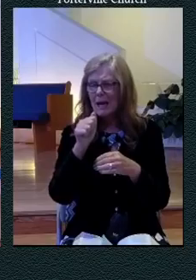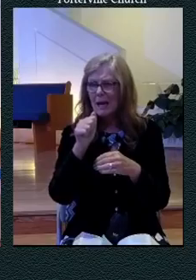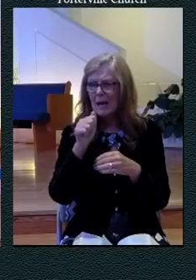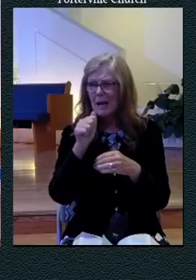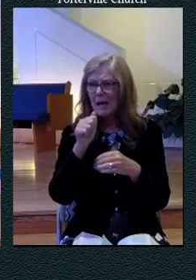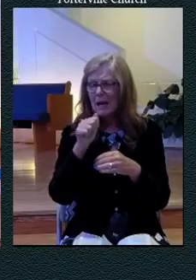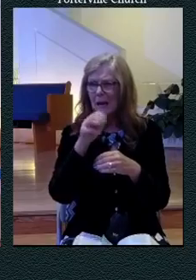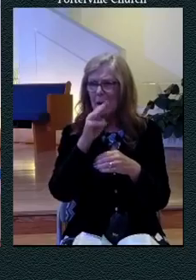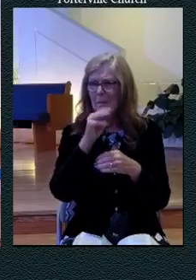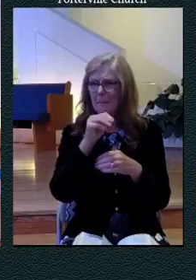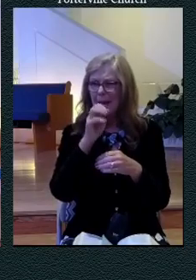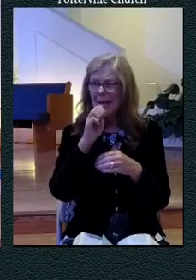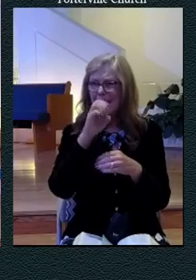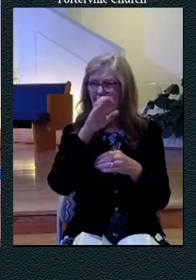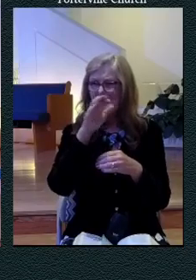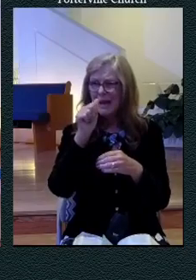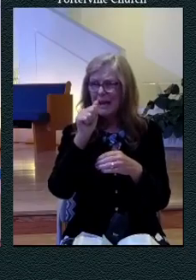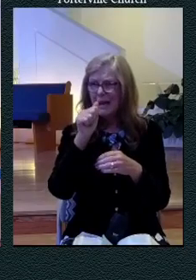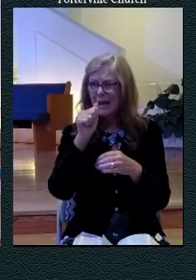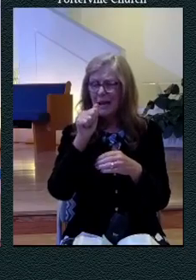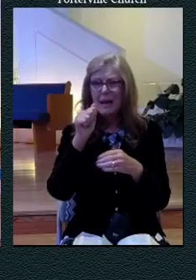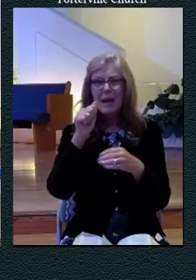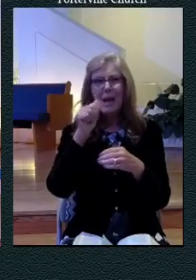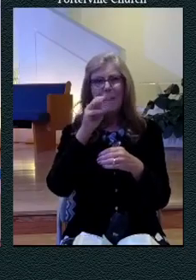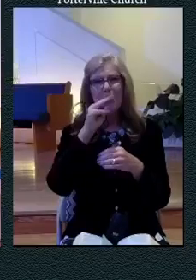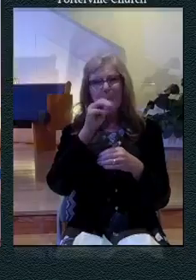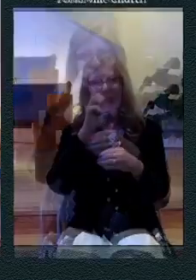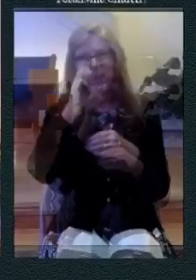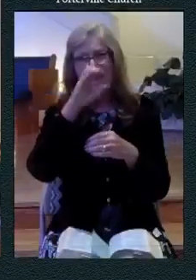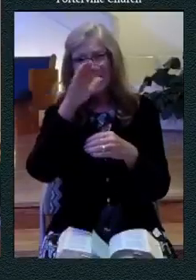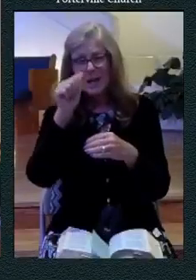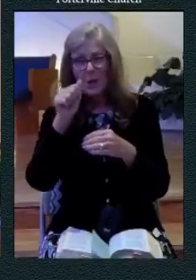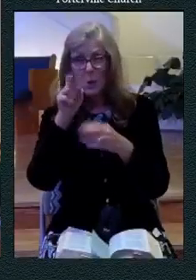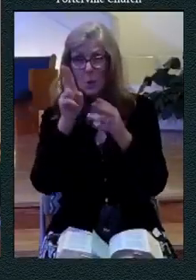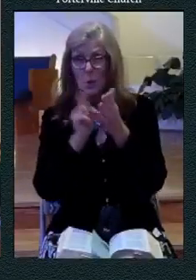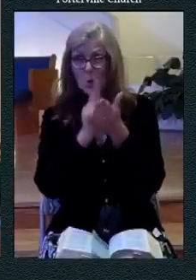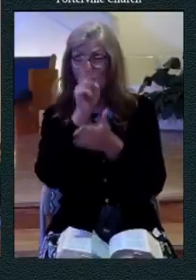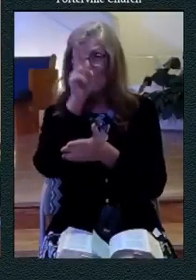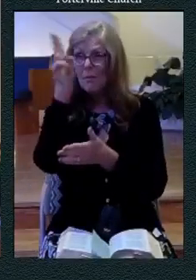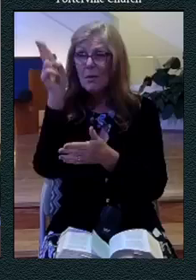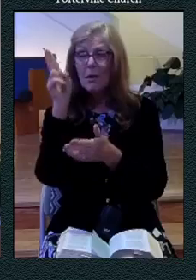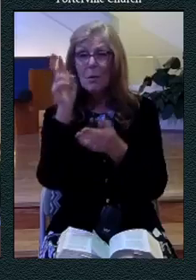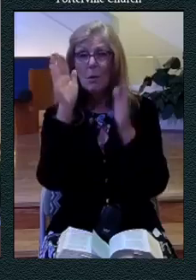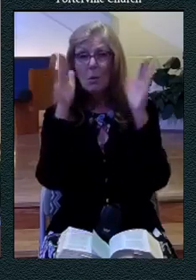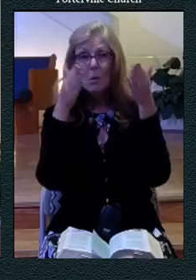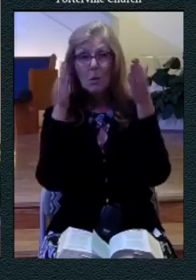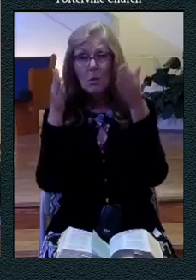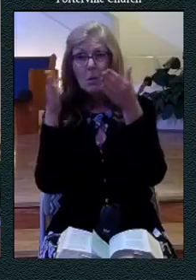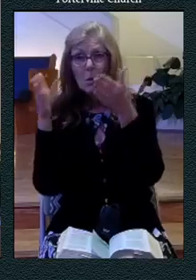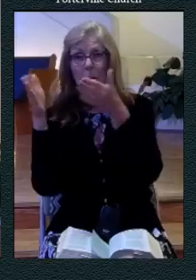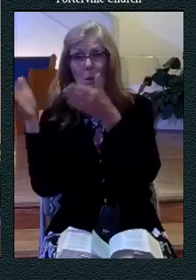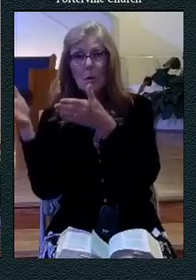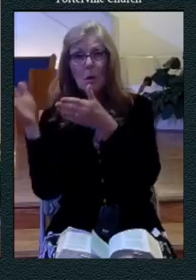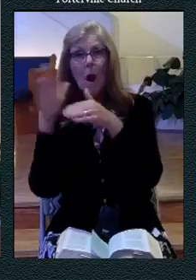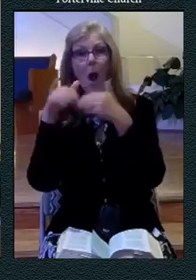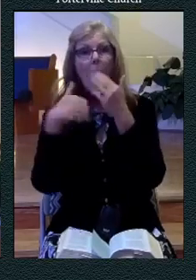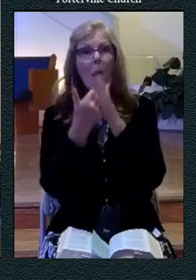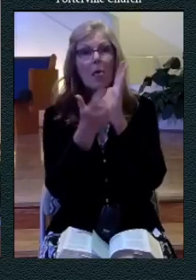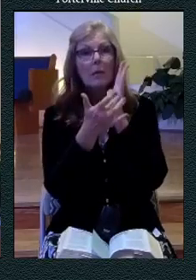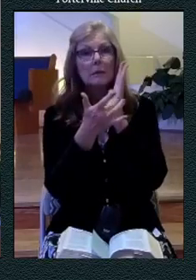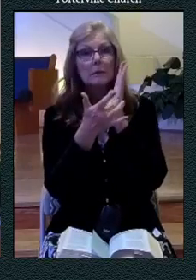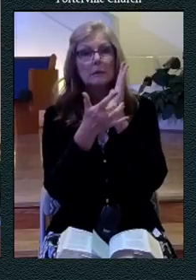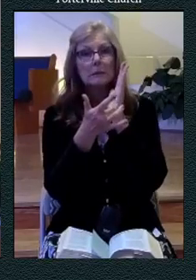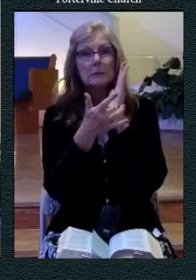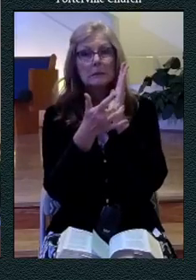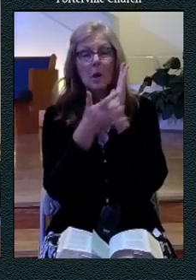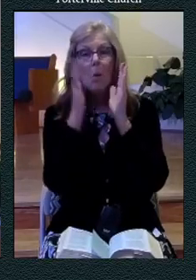Metaverse, Meta Universe. And they are aiming at taking this whole technology thing to a whole new